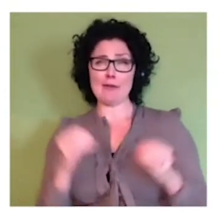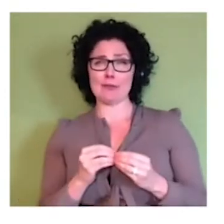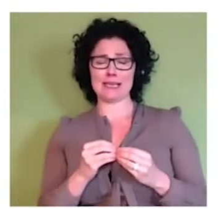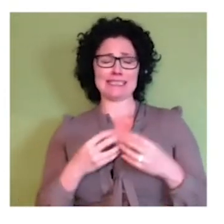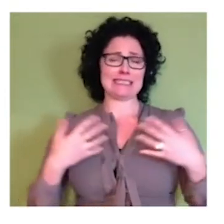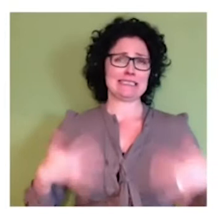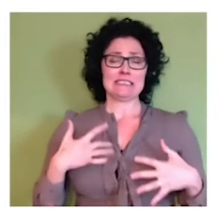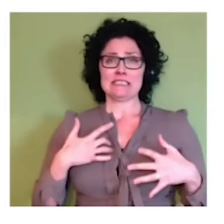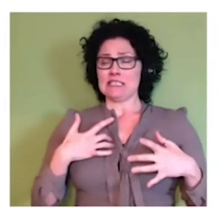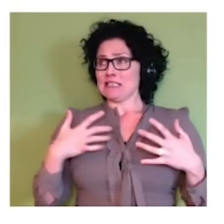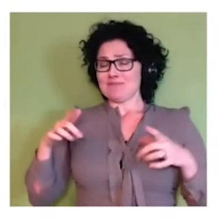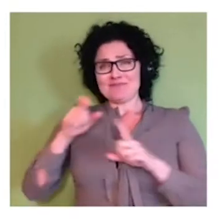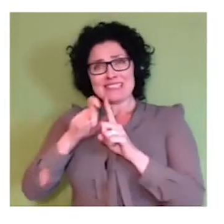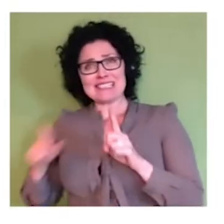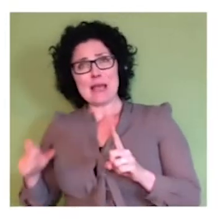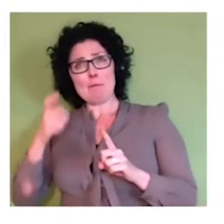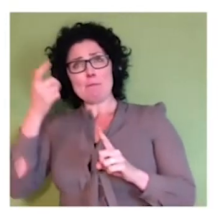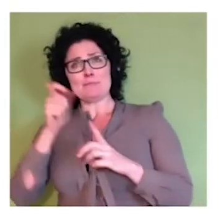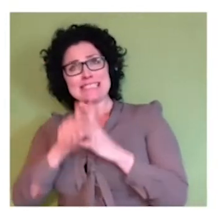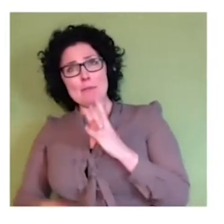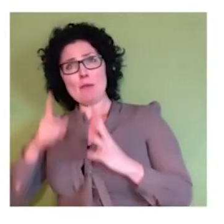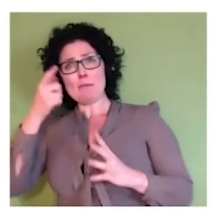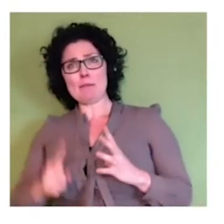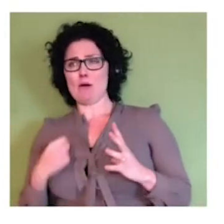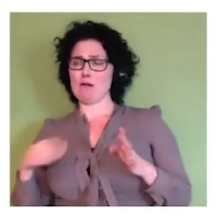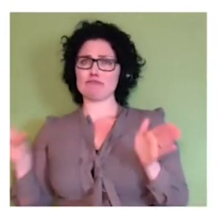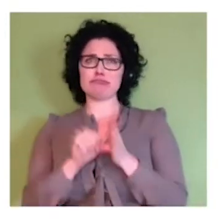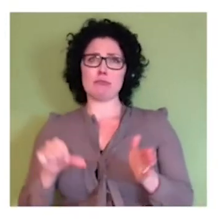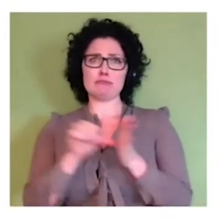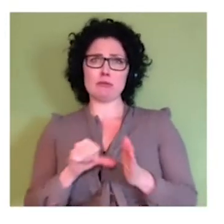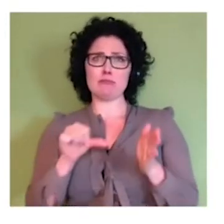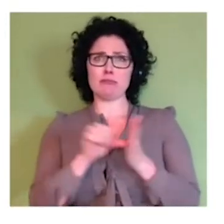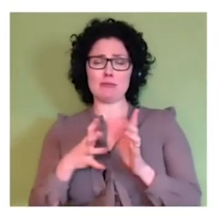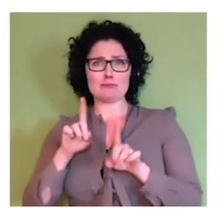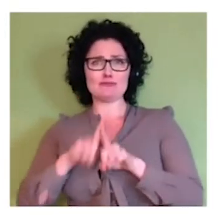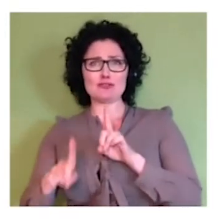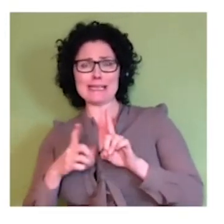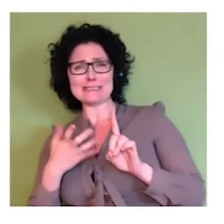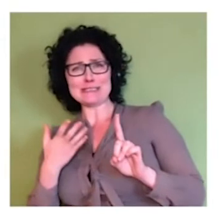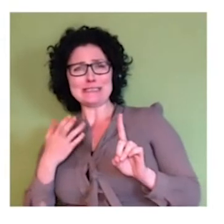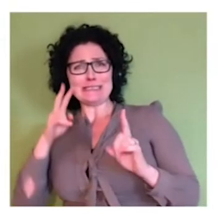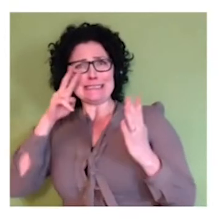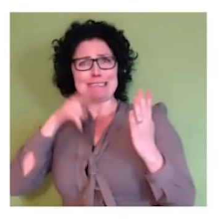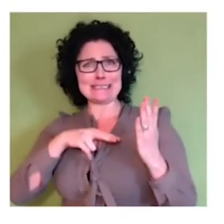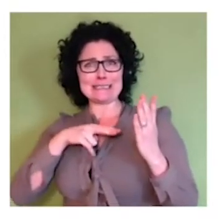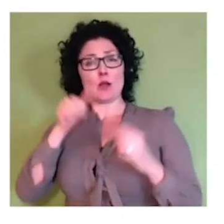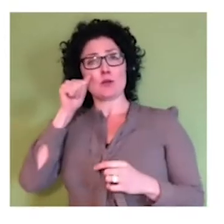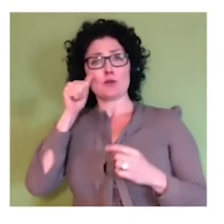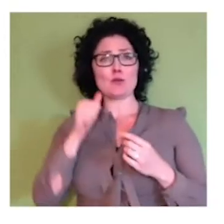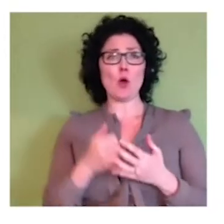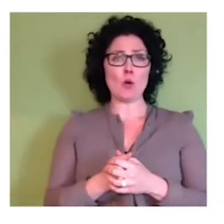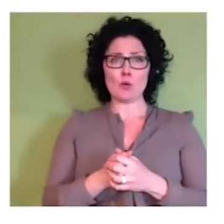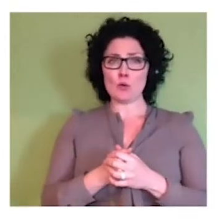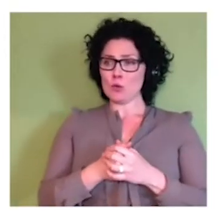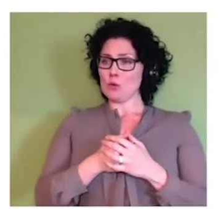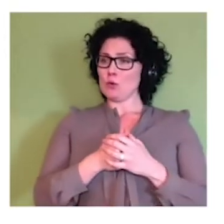through this pandemic. We know that 59% of all deaths involving COVID in England and Wales between March and July